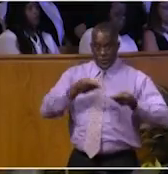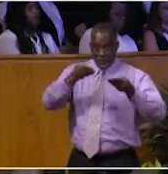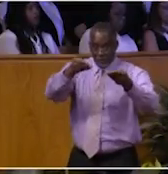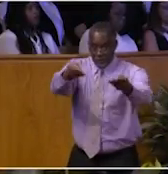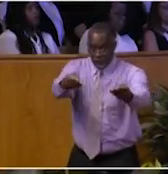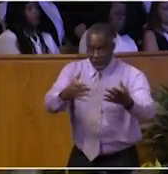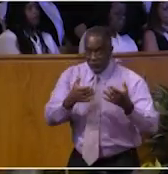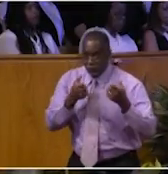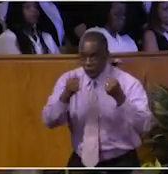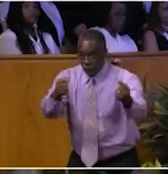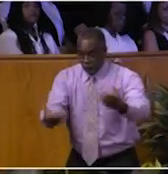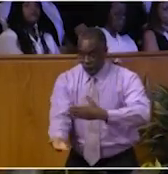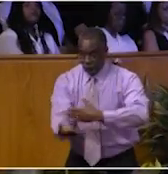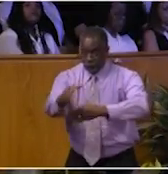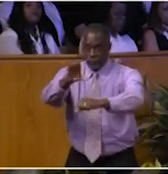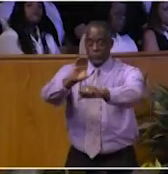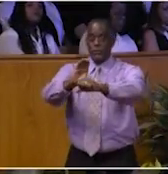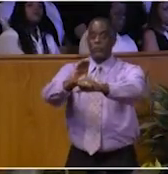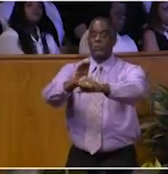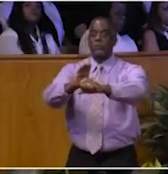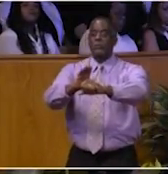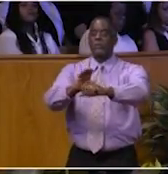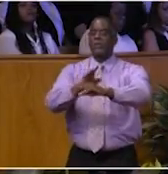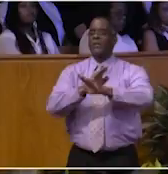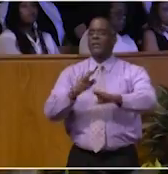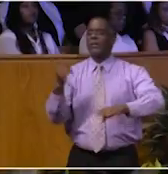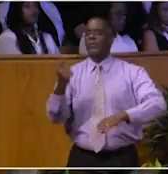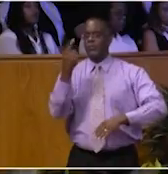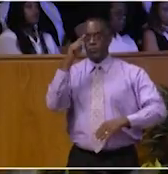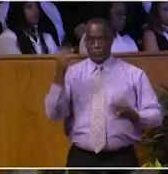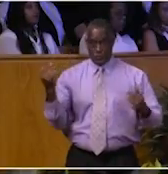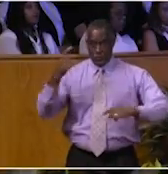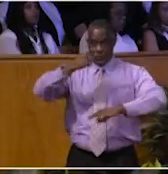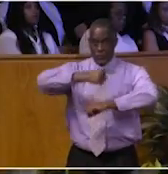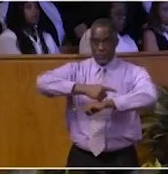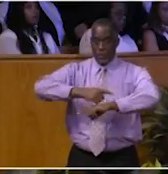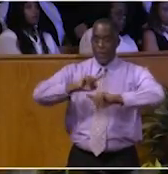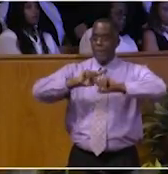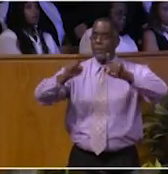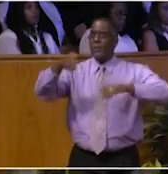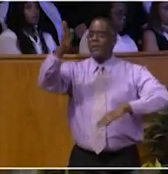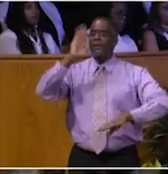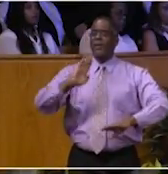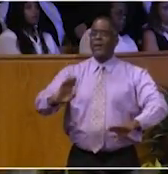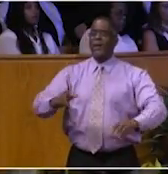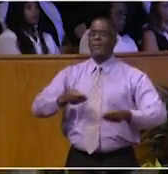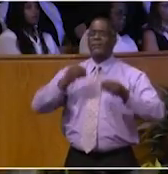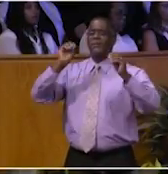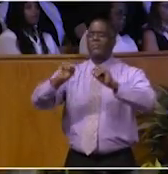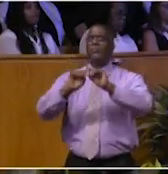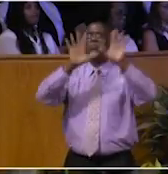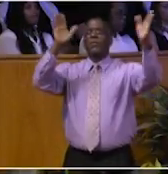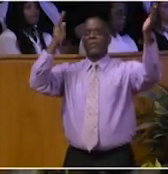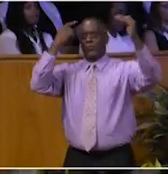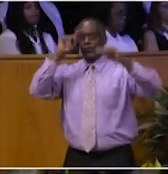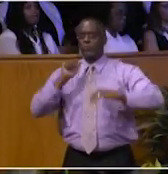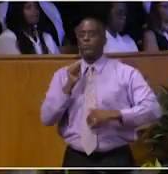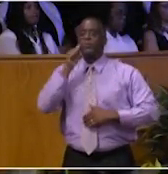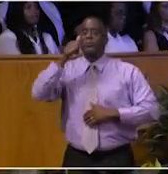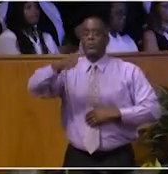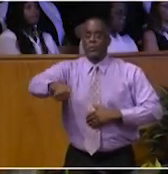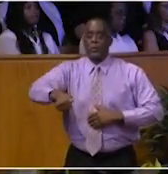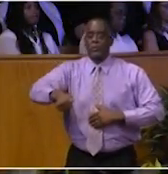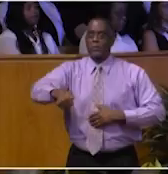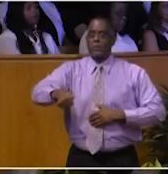this morning, church, not only for today, but he gives us bright hope for tomorrow. And